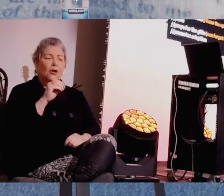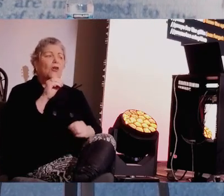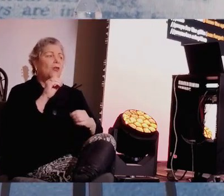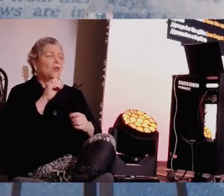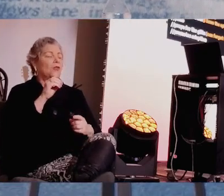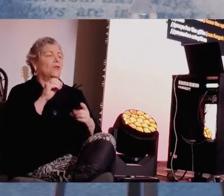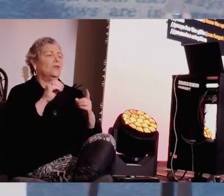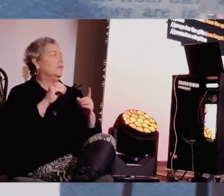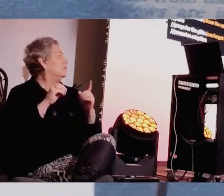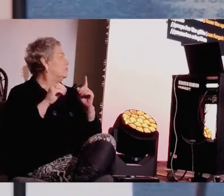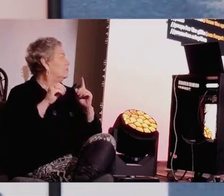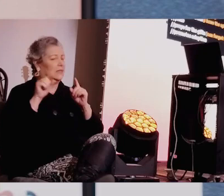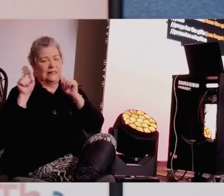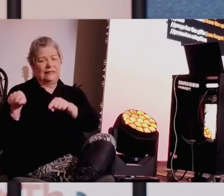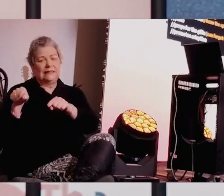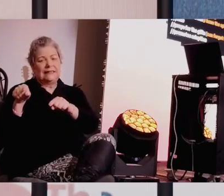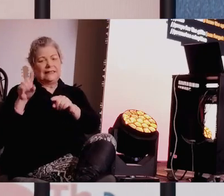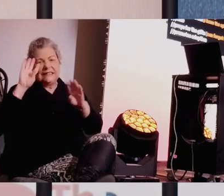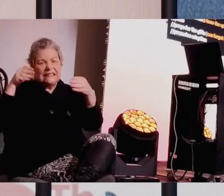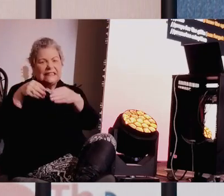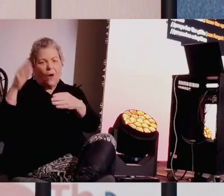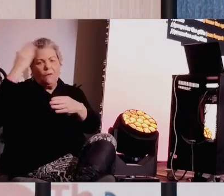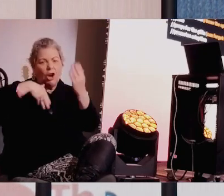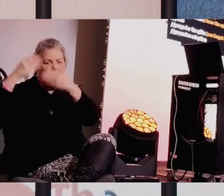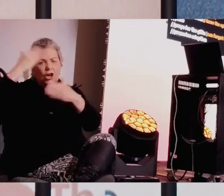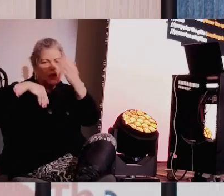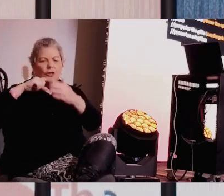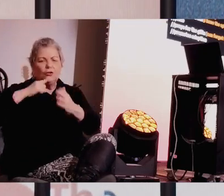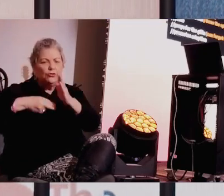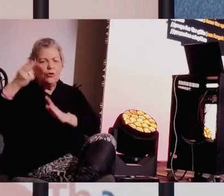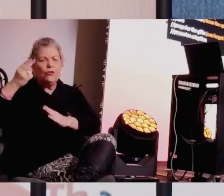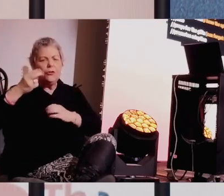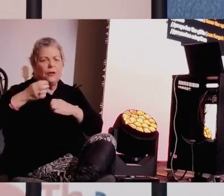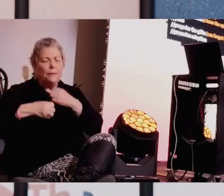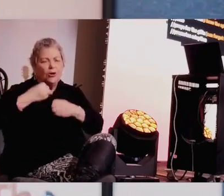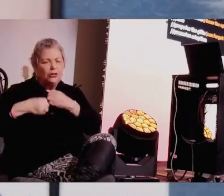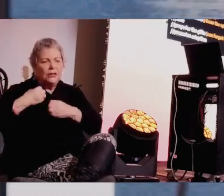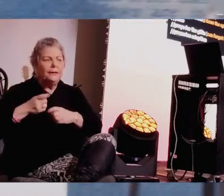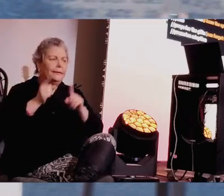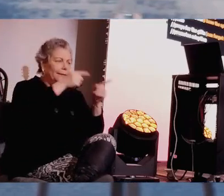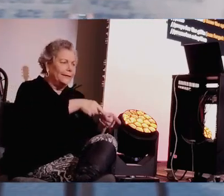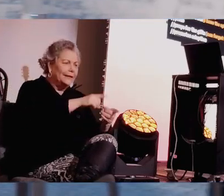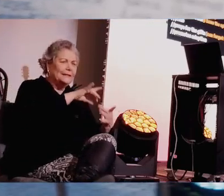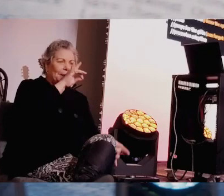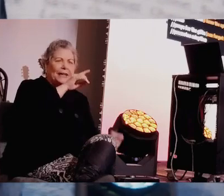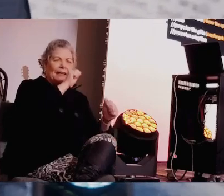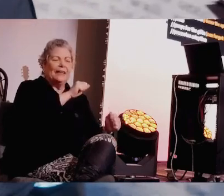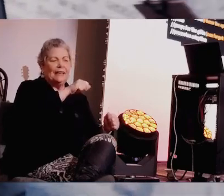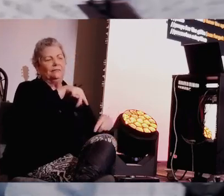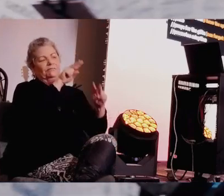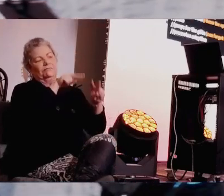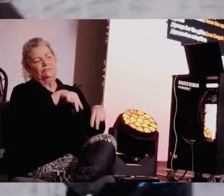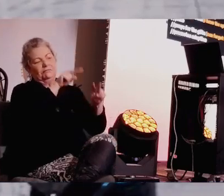this side can tend to sometimes overlook truth and the emotion, right? This time can sometimes be